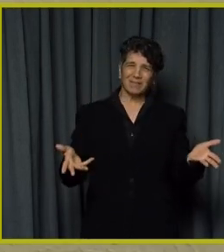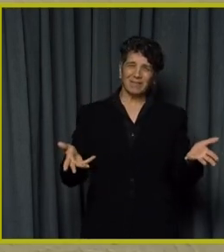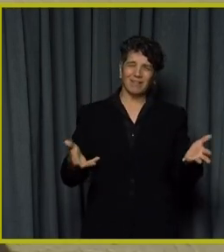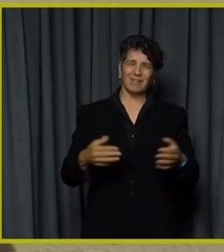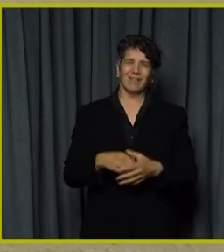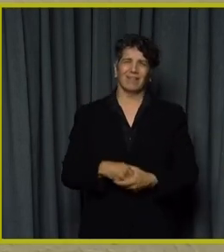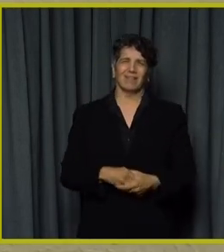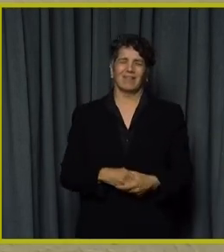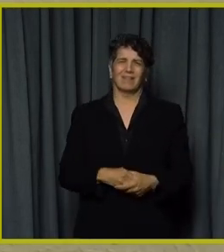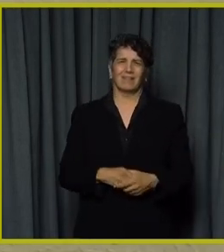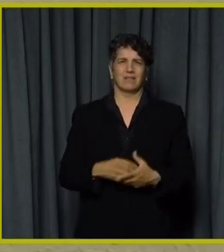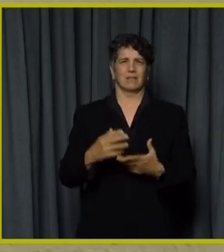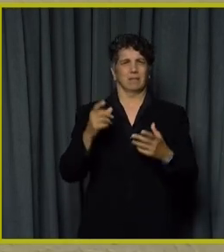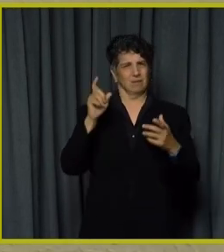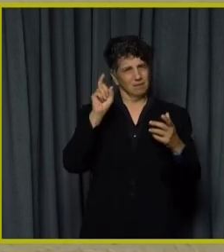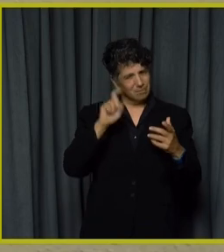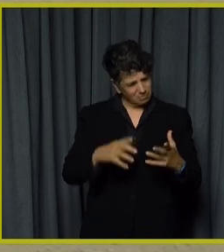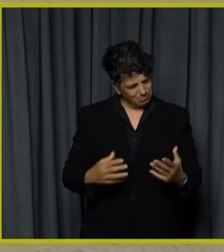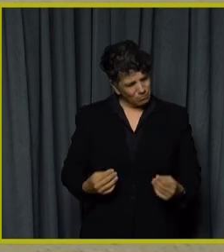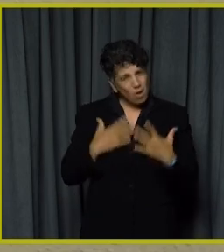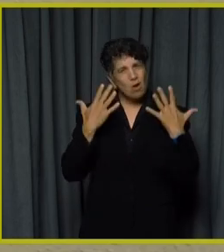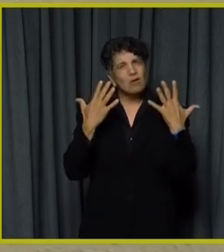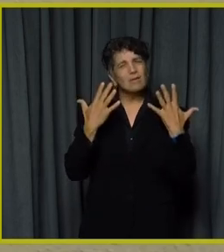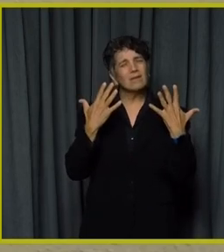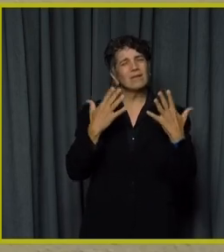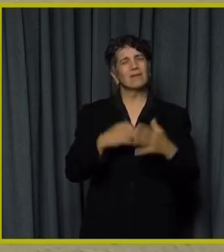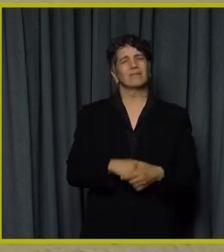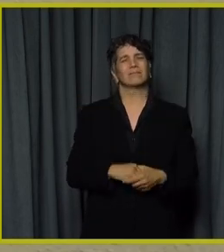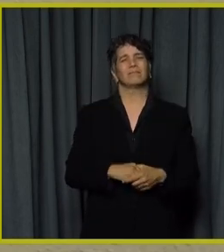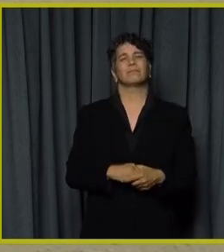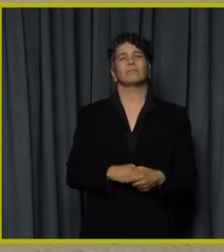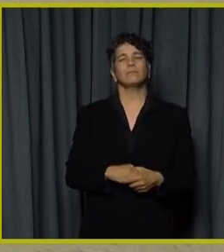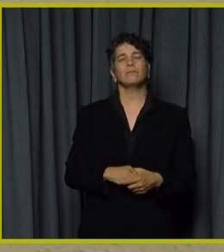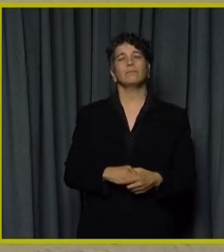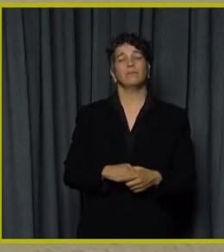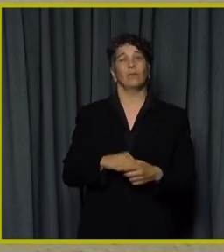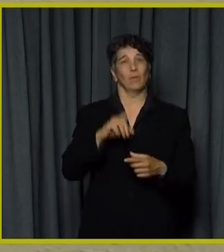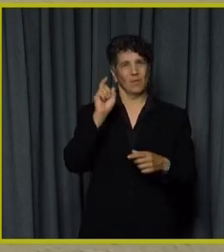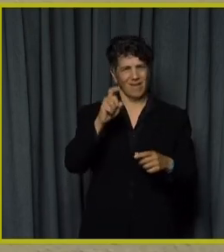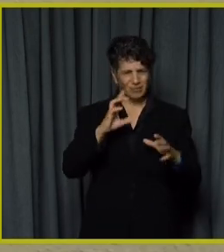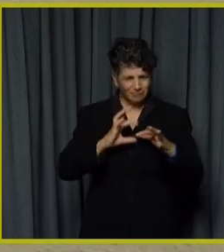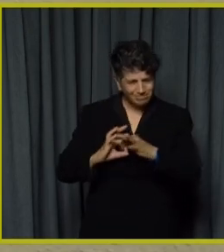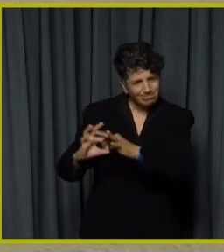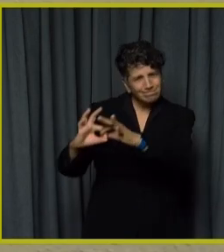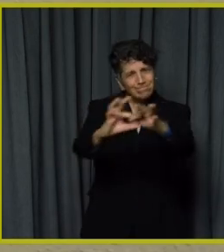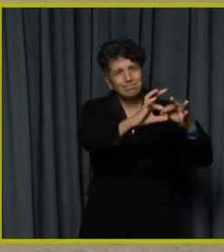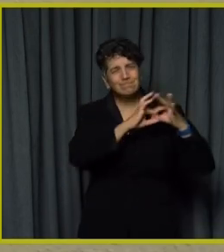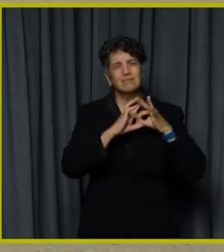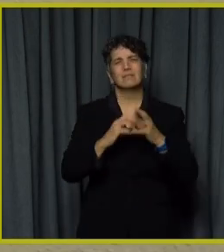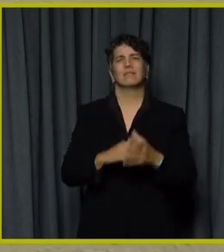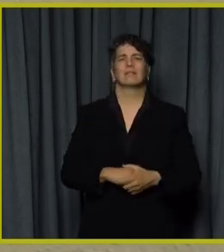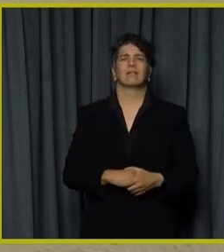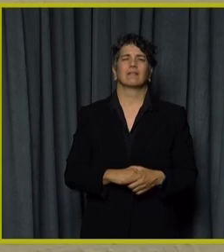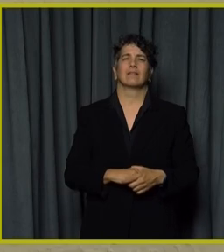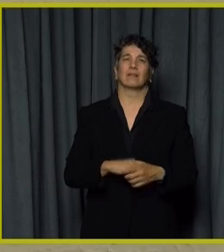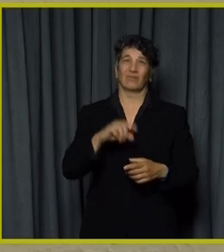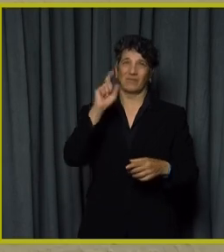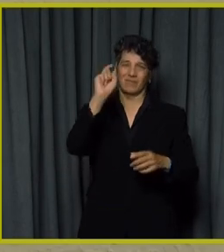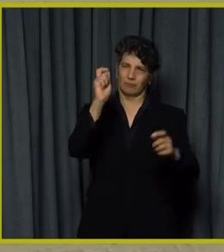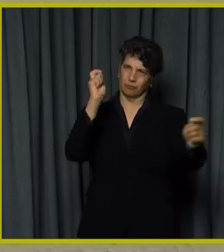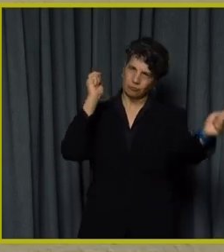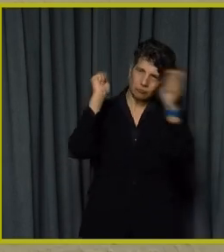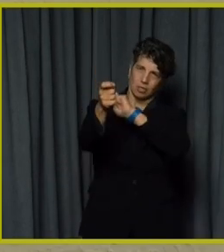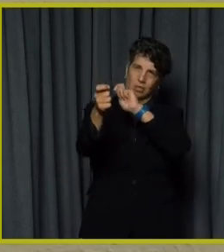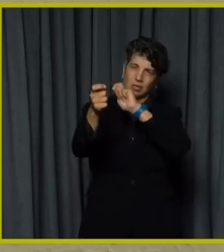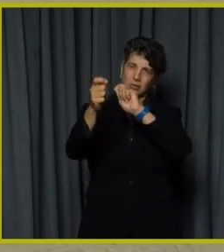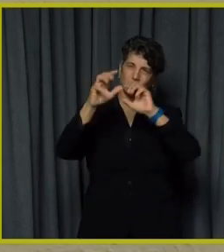revival, because this is the way that we're going to do it. Organization is the only way to build the world that we deserve, the world that we have already earned, the world that